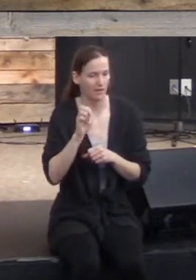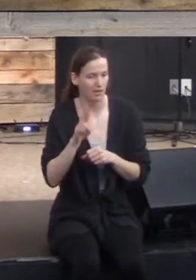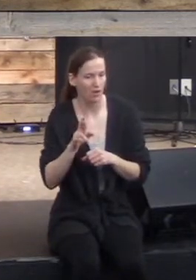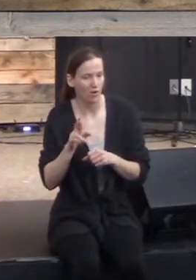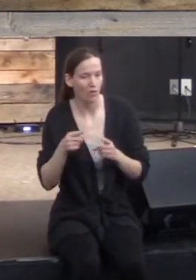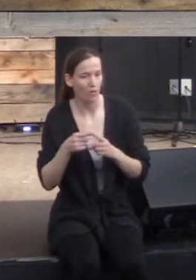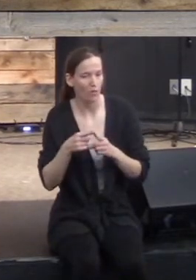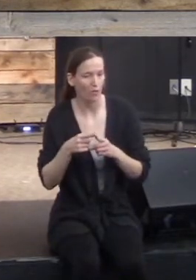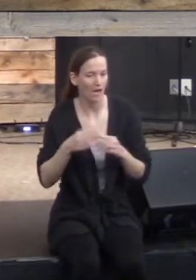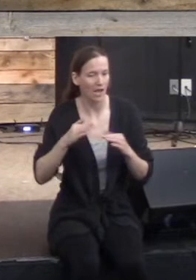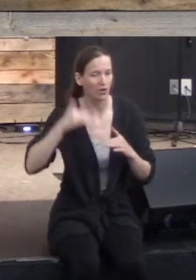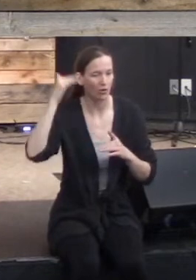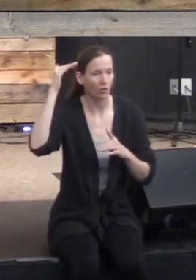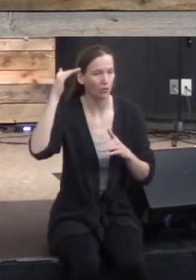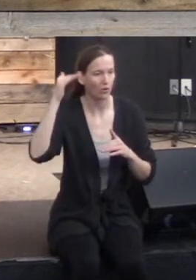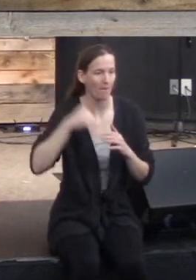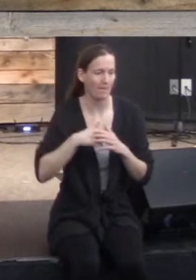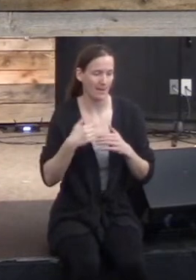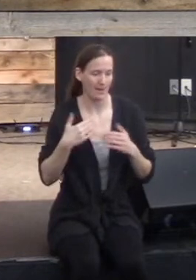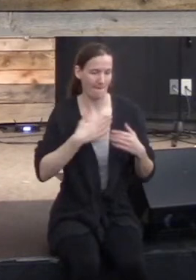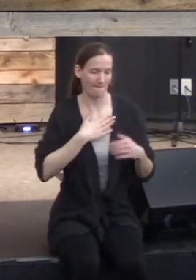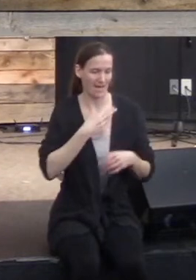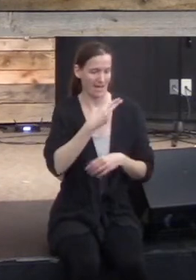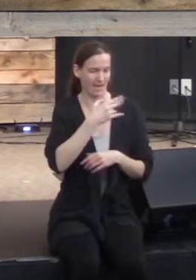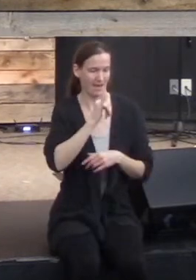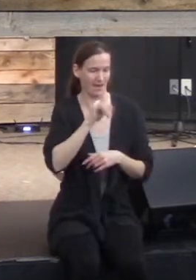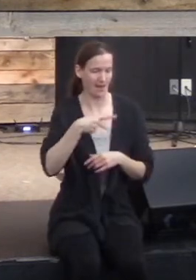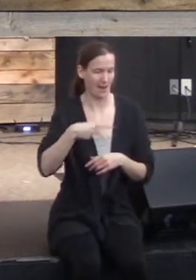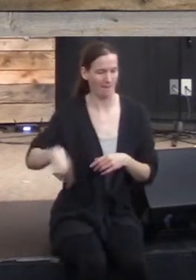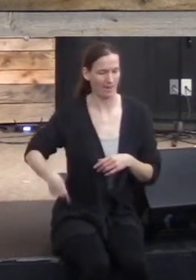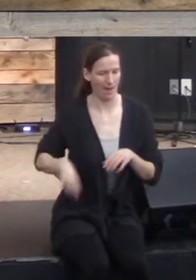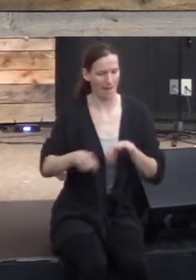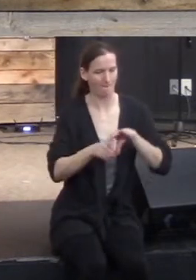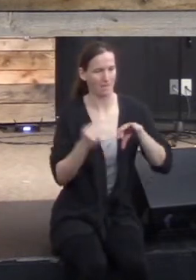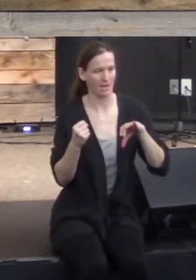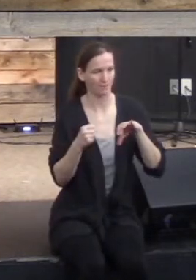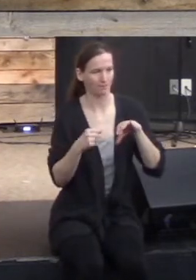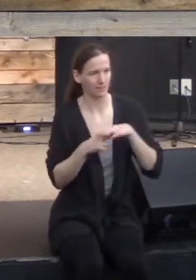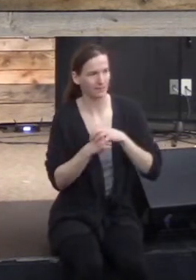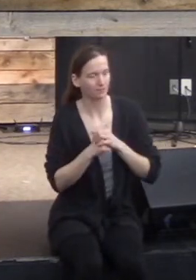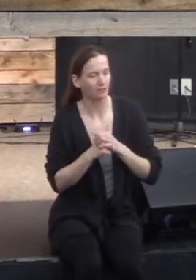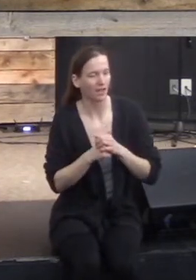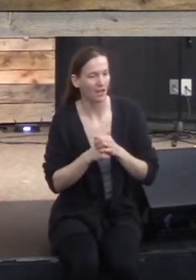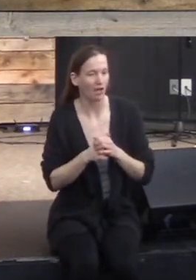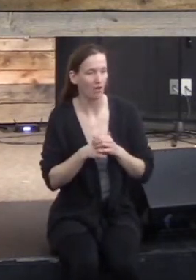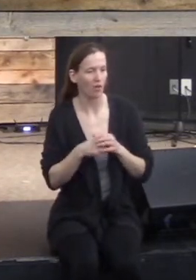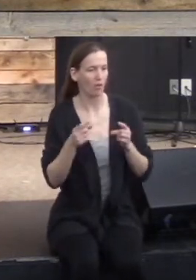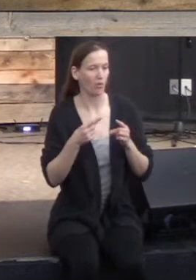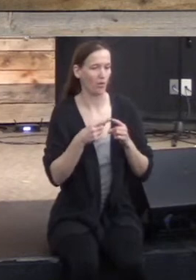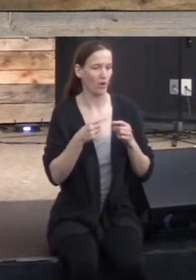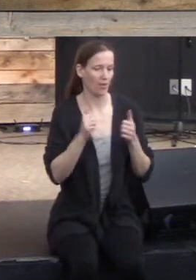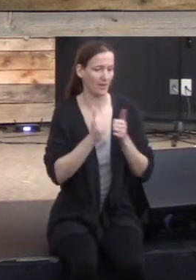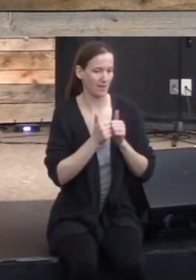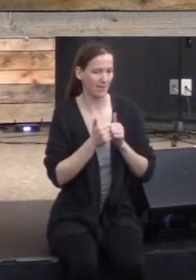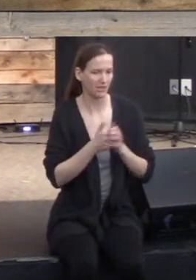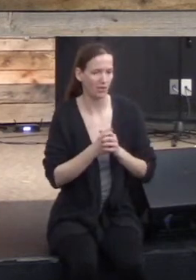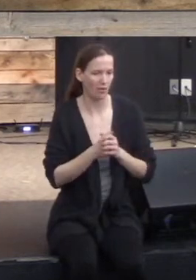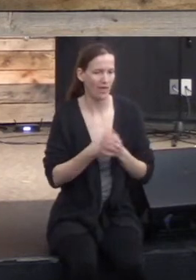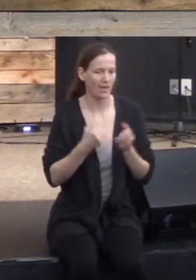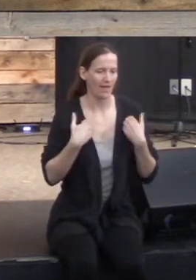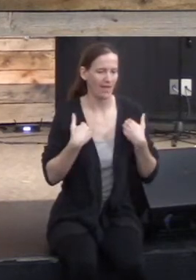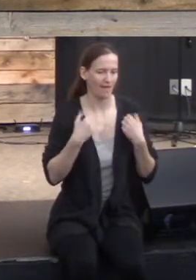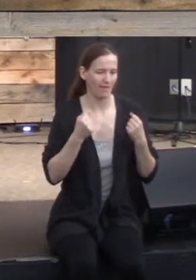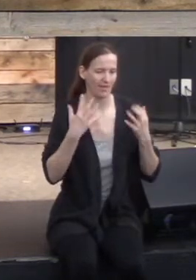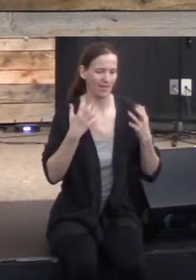hip wrestling. Like that. I get Jacob, you know? I also, you know, I'm a very deceitful person. I probably should have been